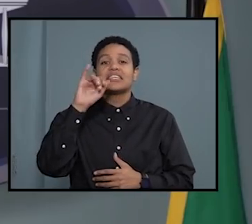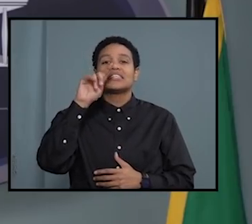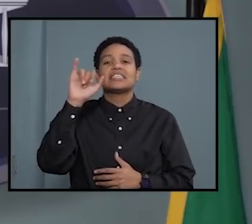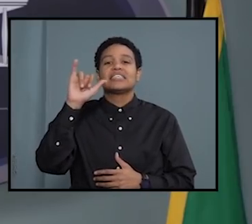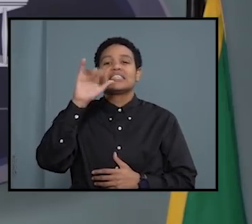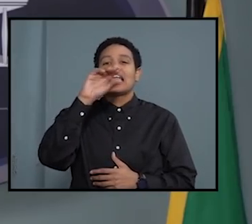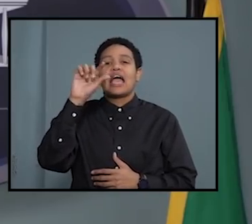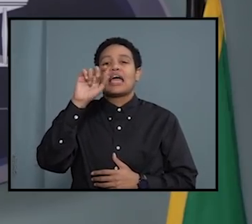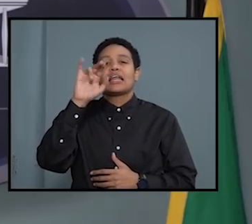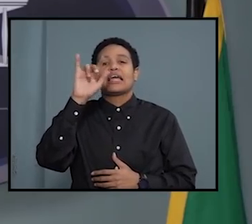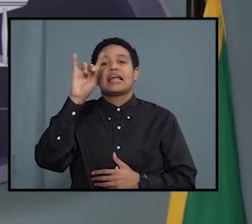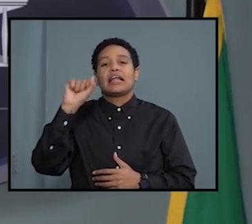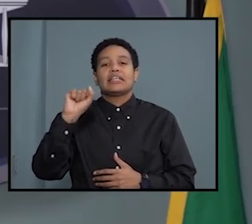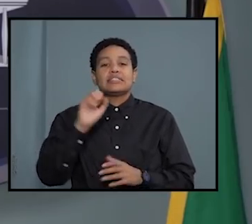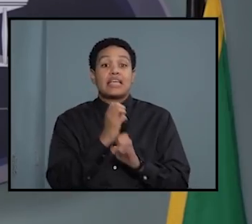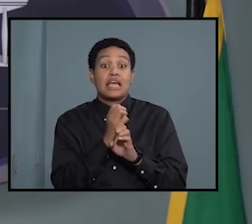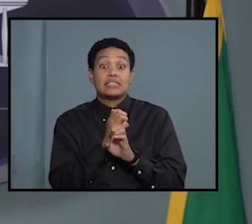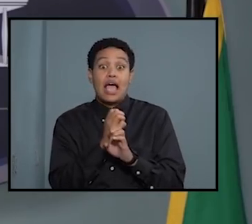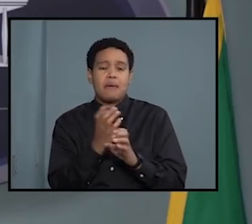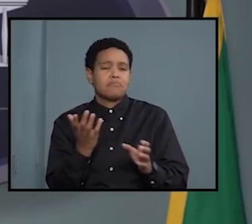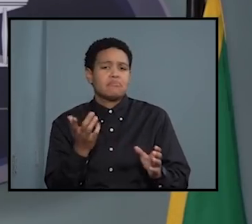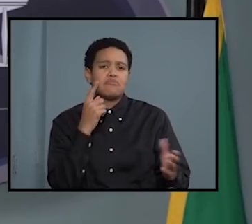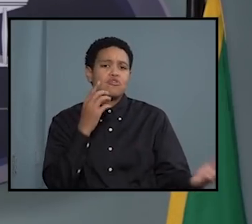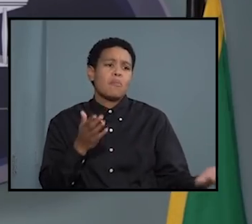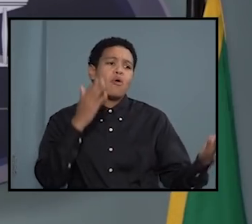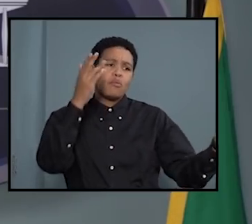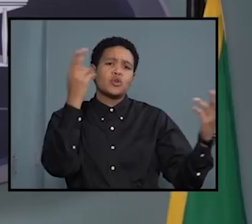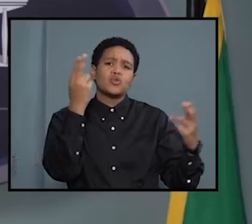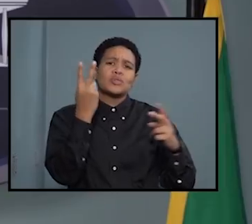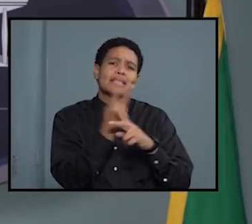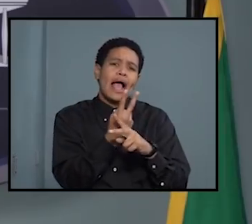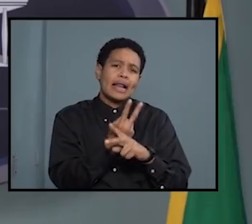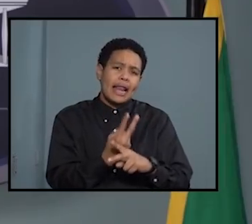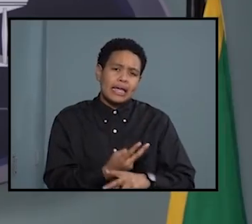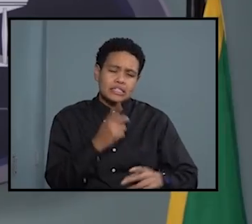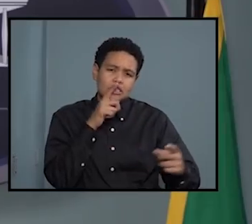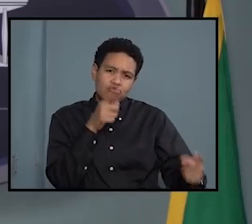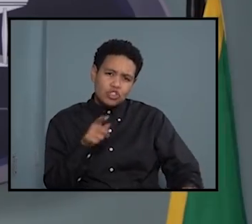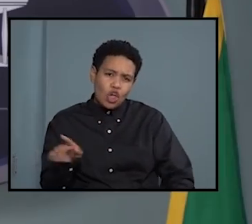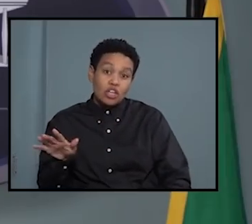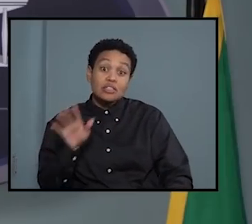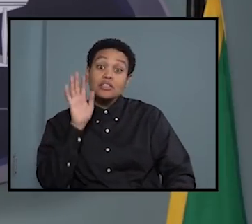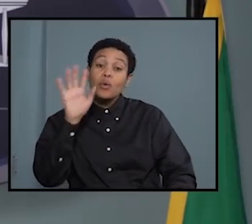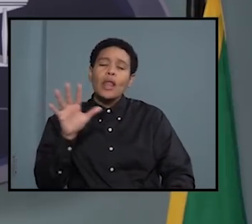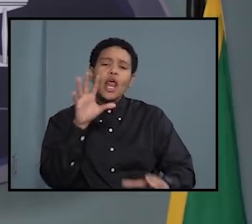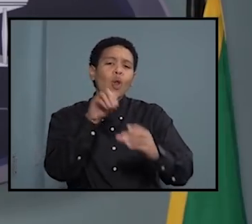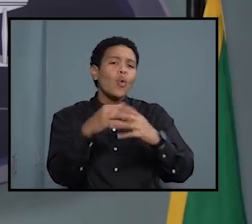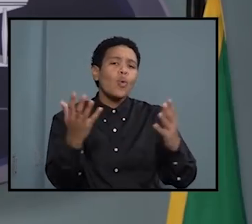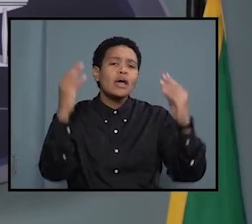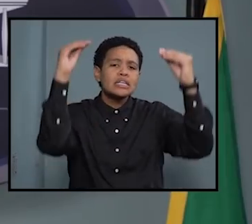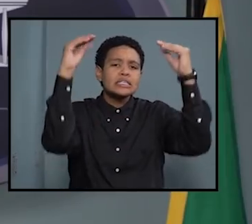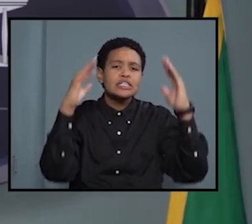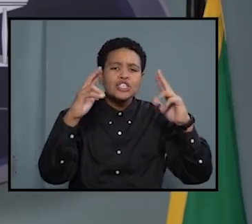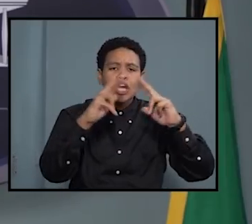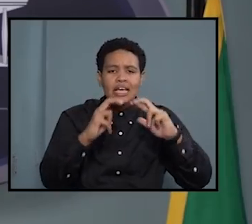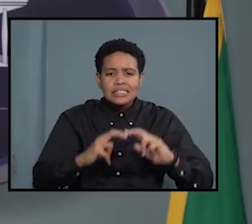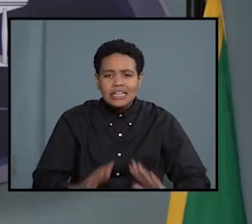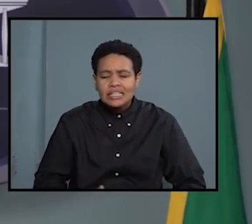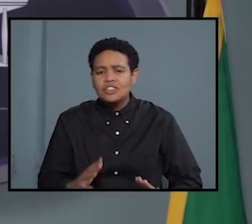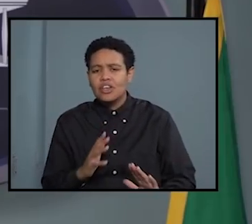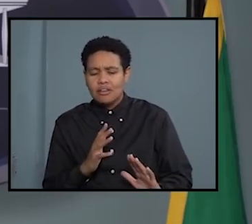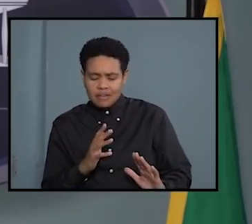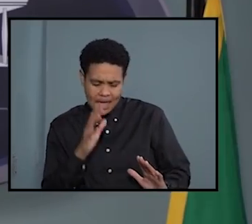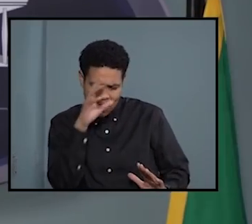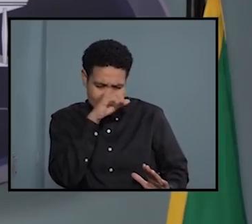examinations, the proposal is to use calculated results. This will include teacher assessor